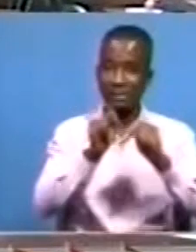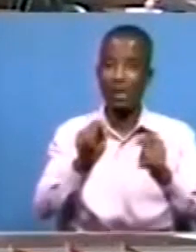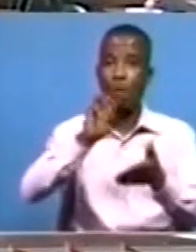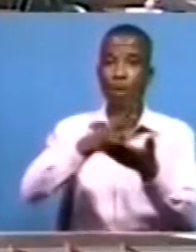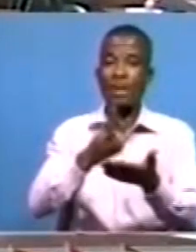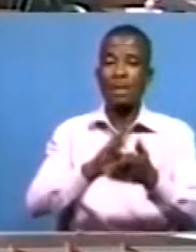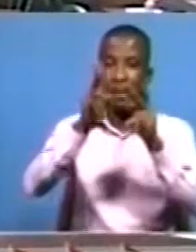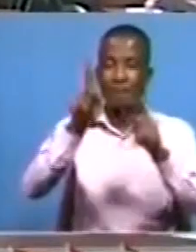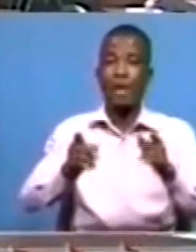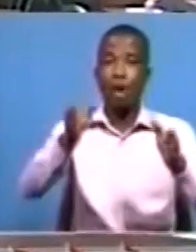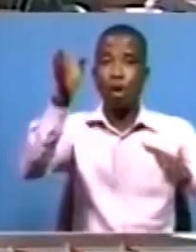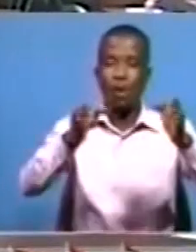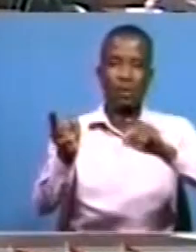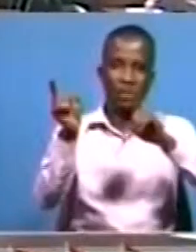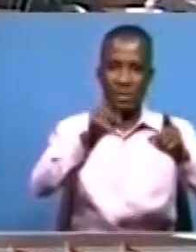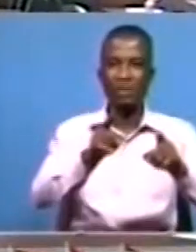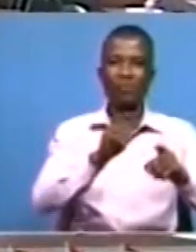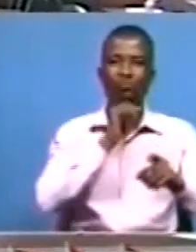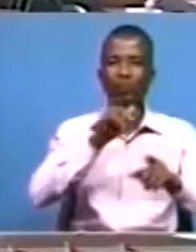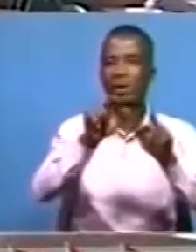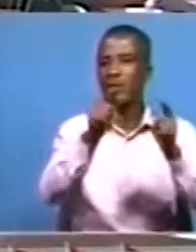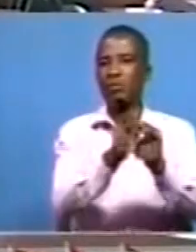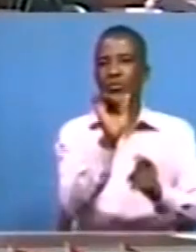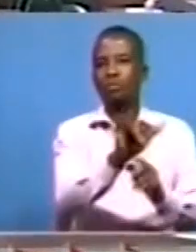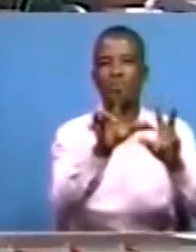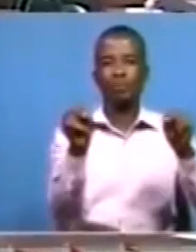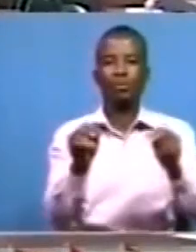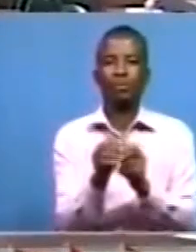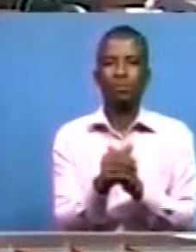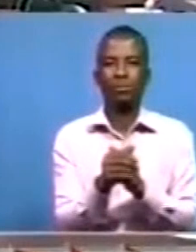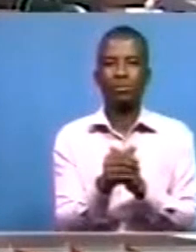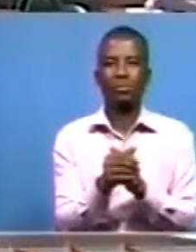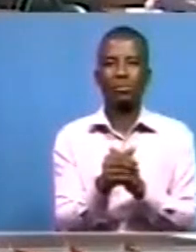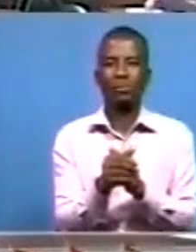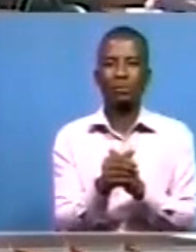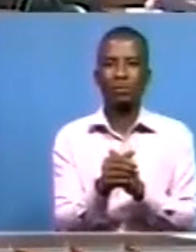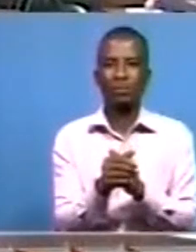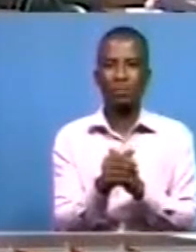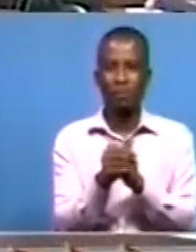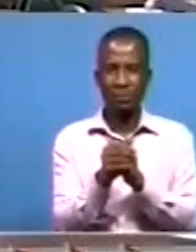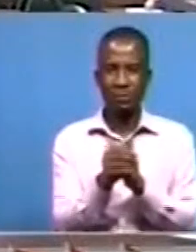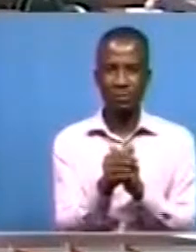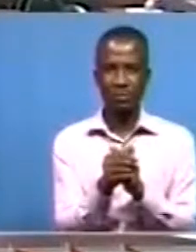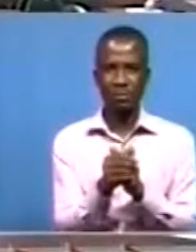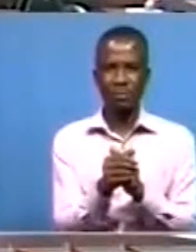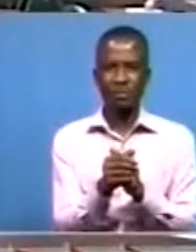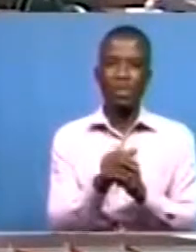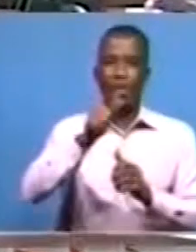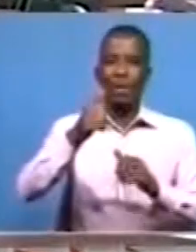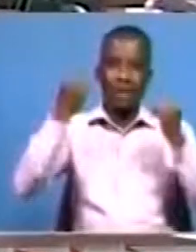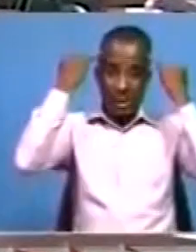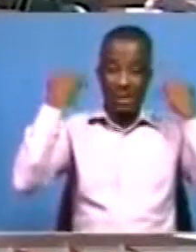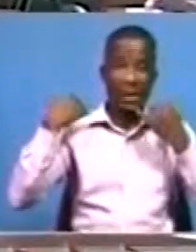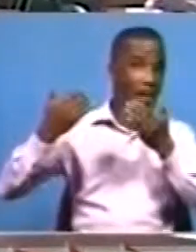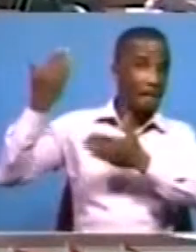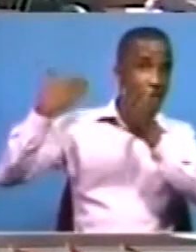a witness of the court and not that of the party calling him, end of quote. Professor Kluje JSC went on to state as